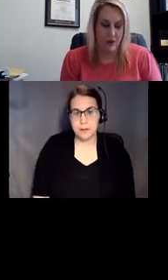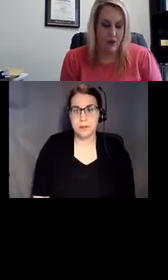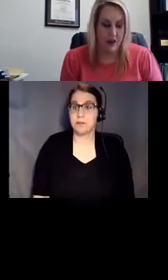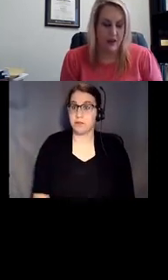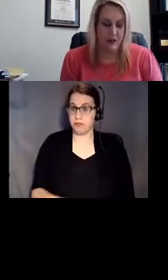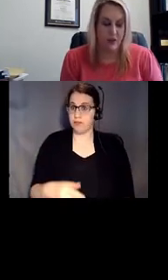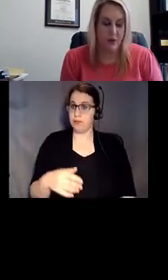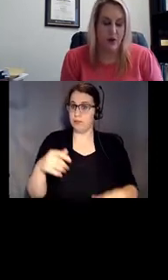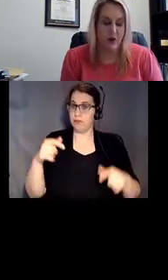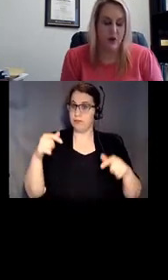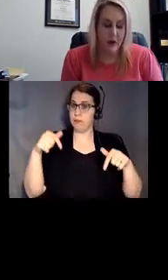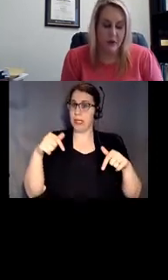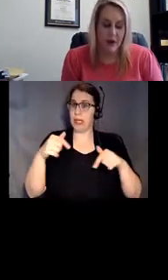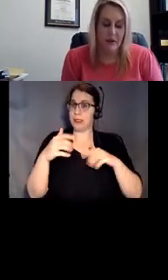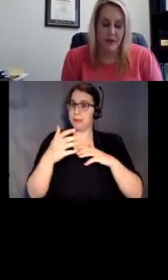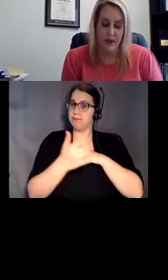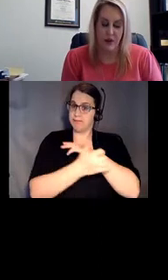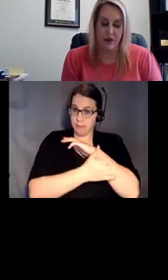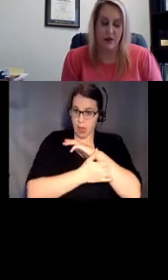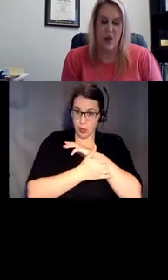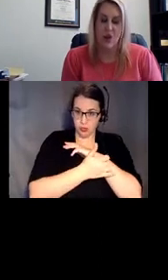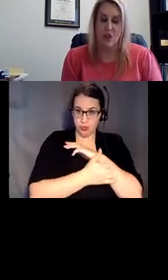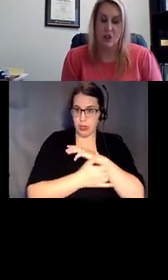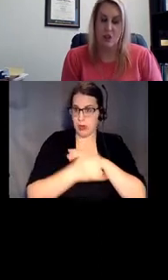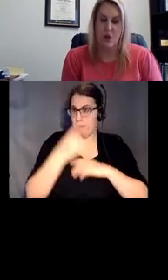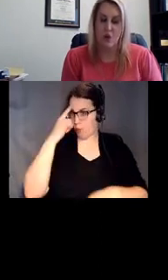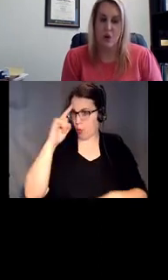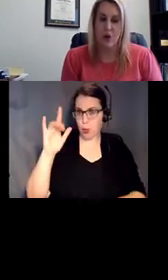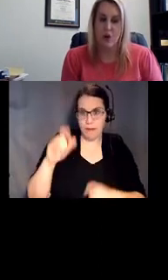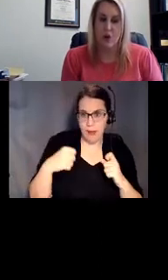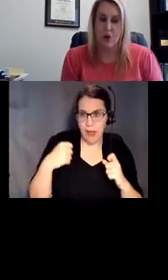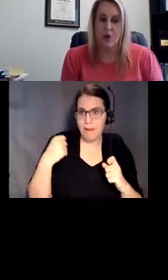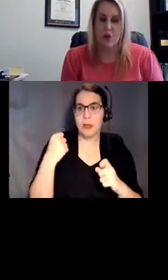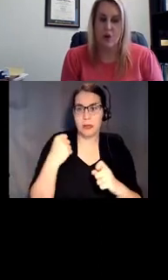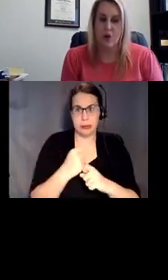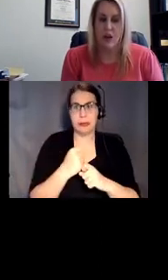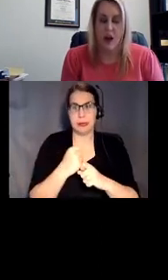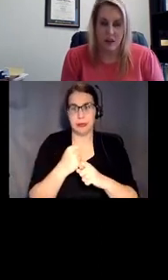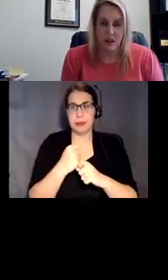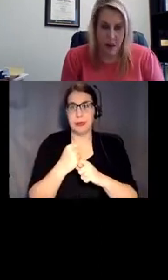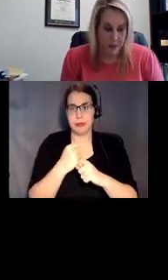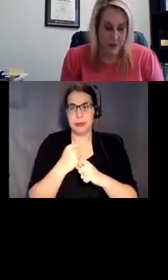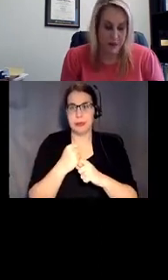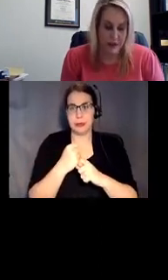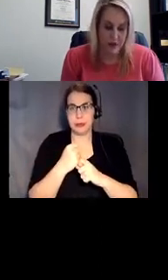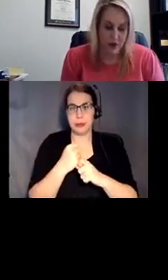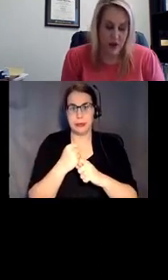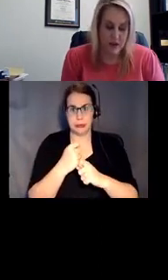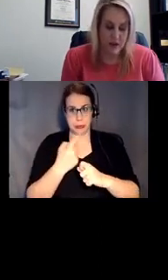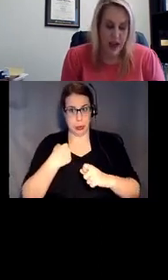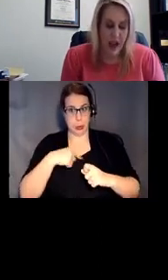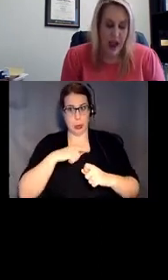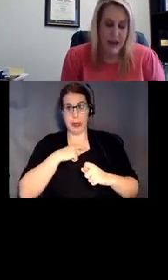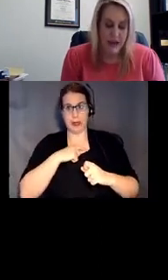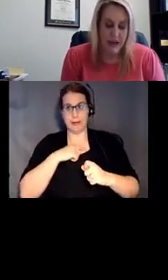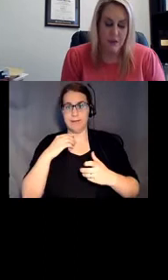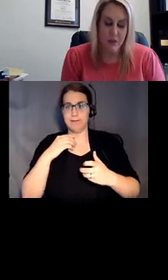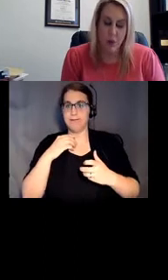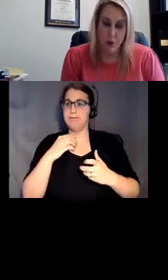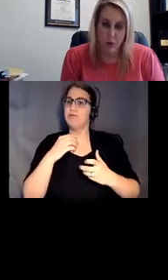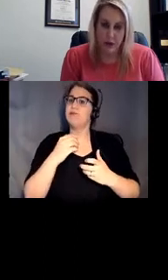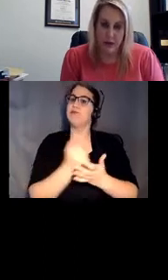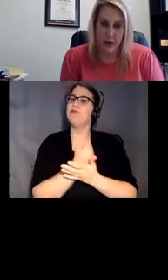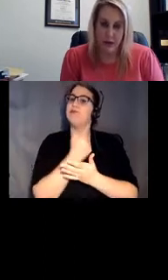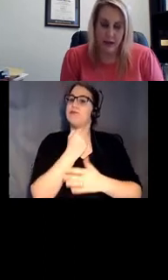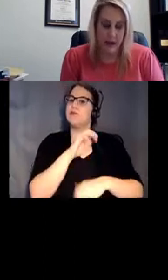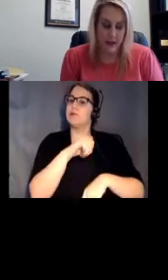our country for 25 years to use a supplemental needs trust, and even